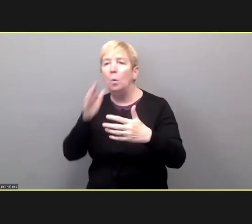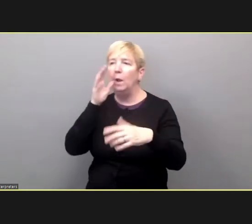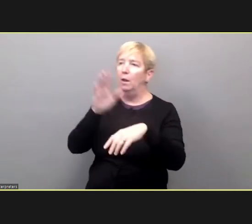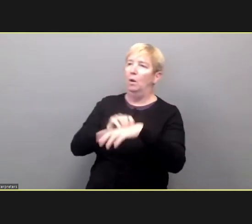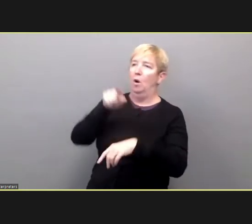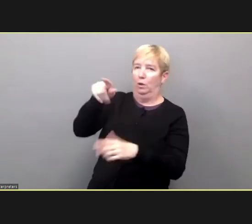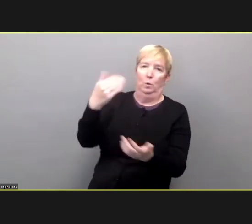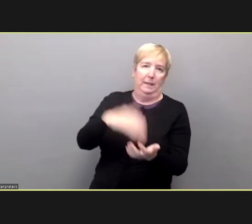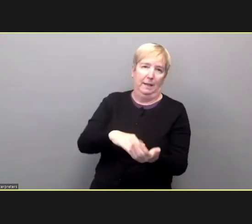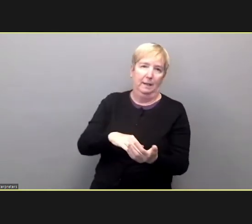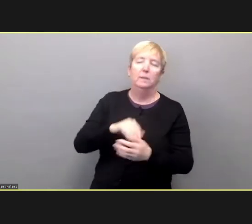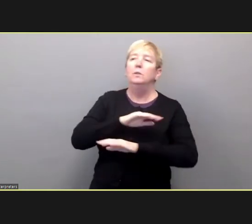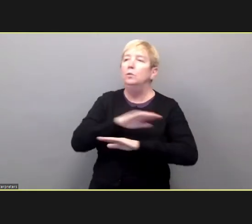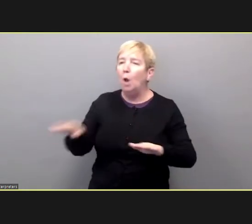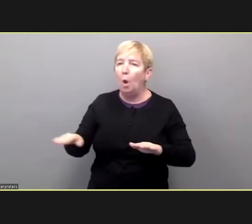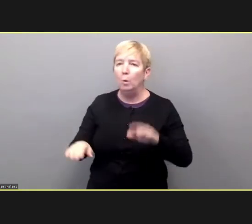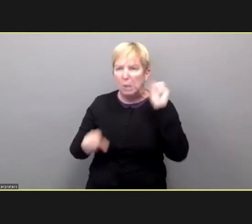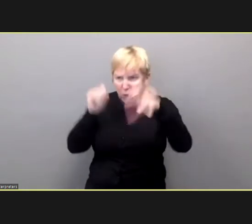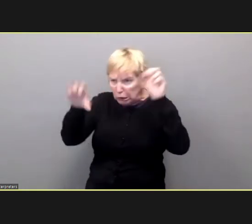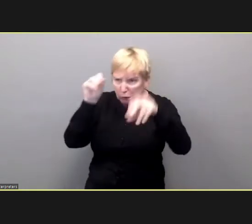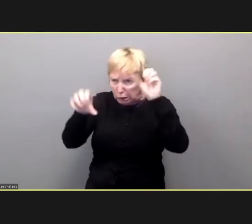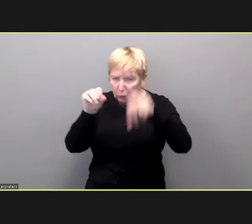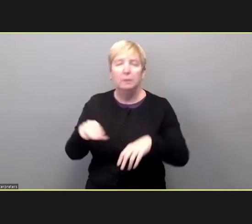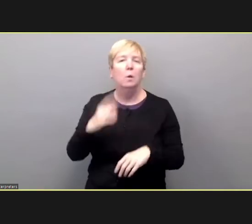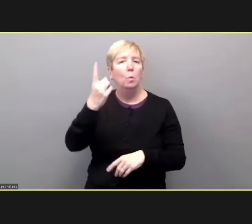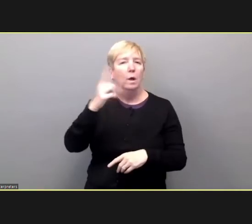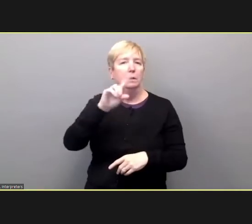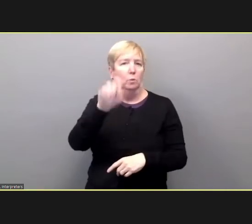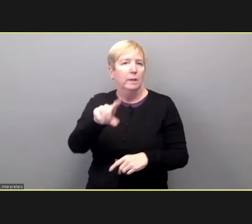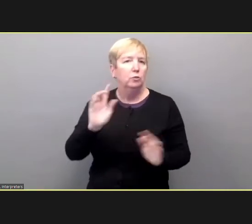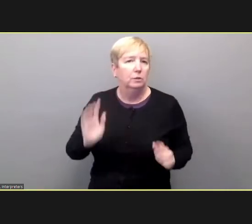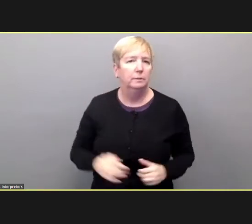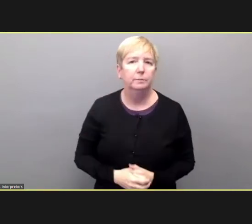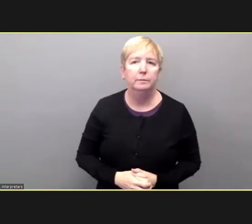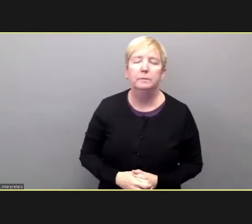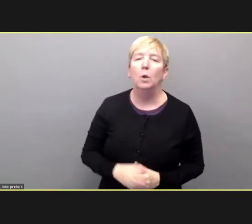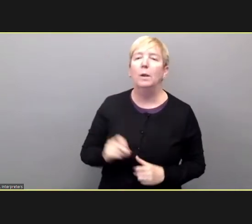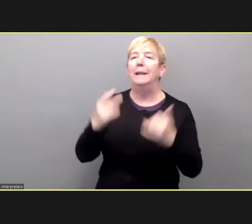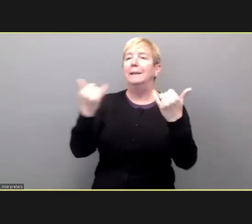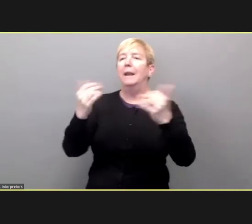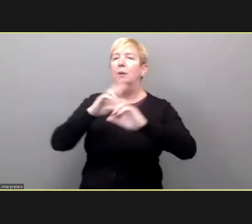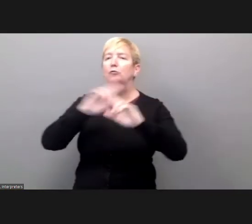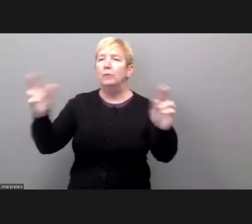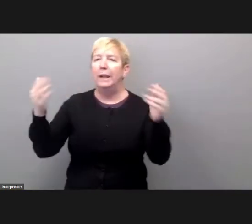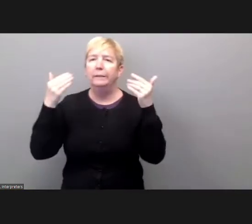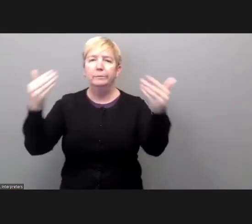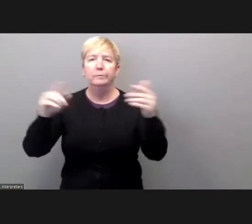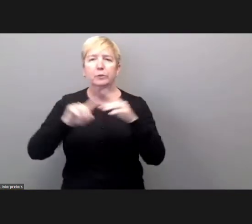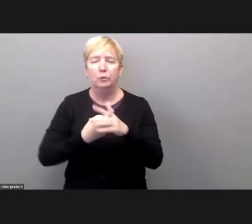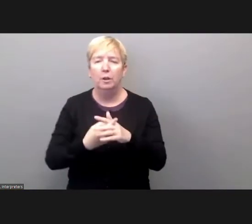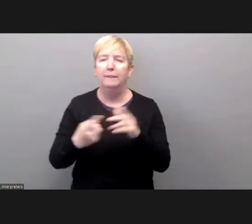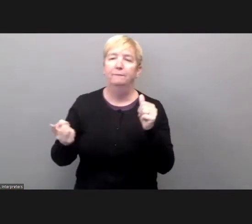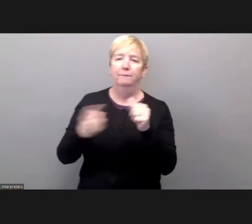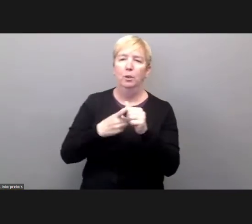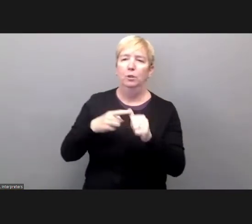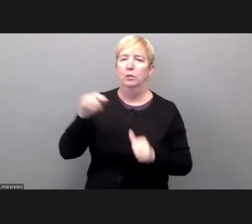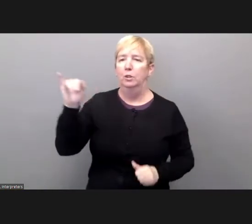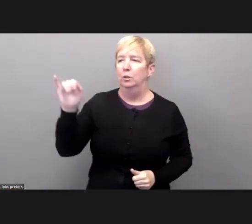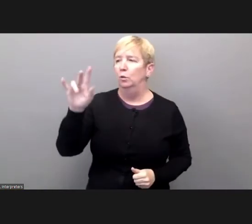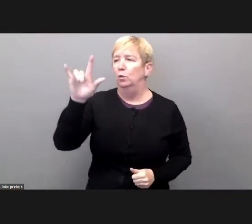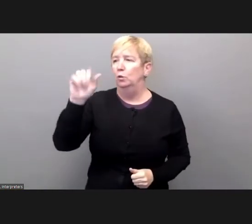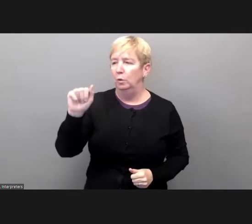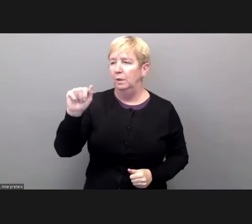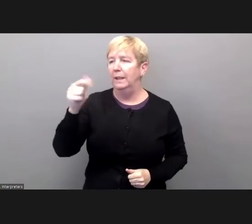really helpful for our panelists. And with that, let's begin. I see a couple hands, so we'll begin with Julia Goldberg, followed by